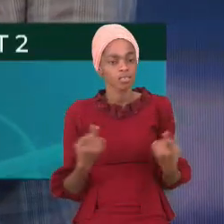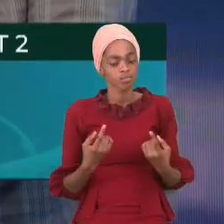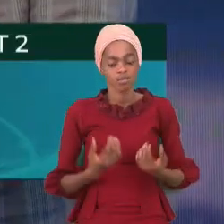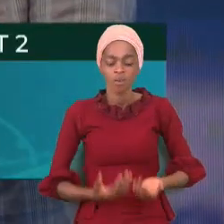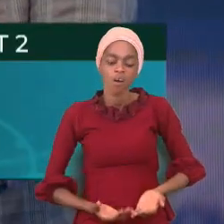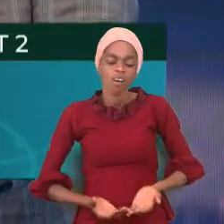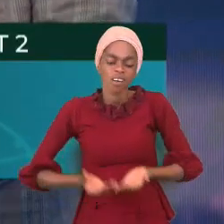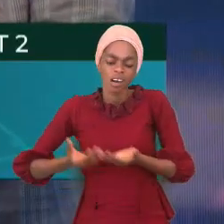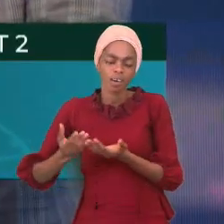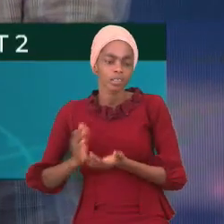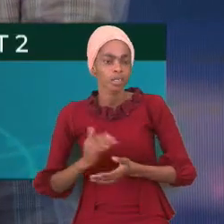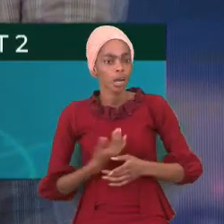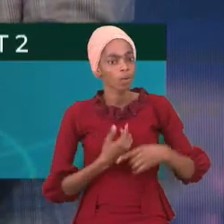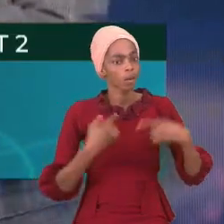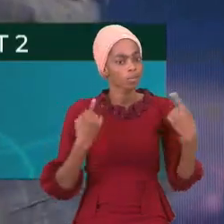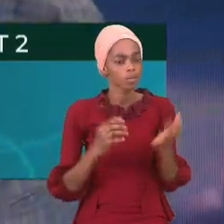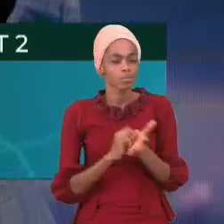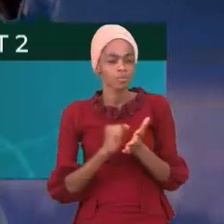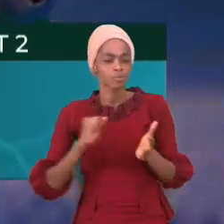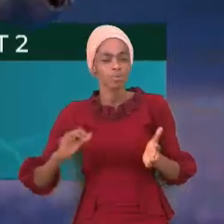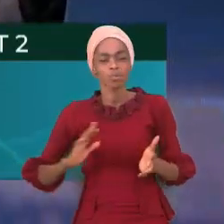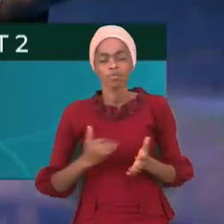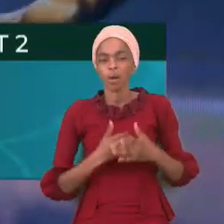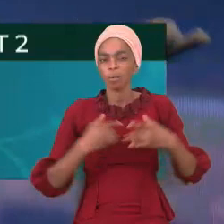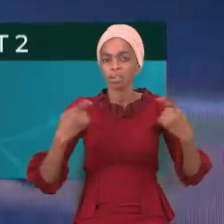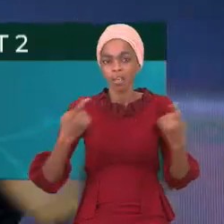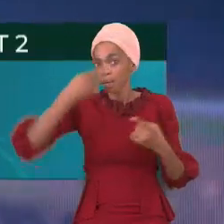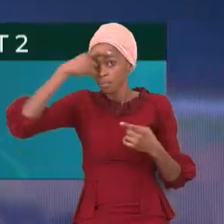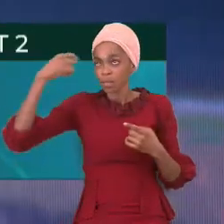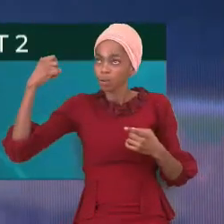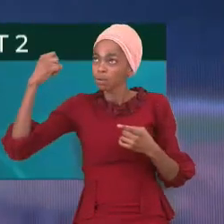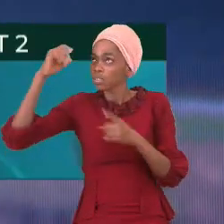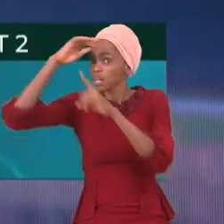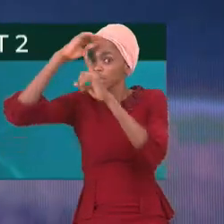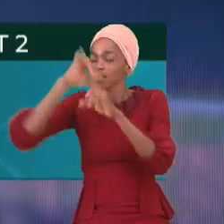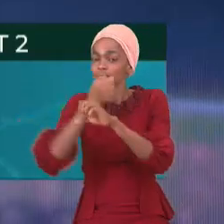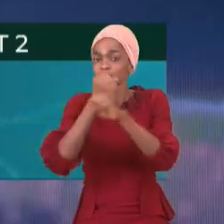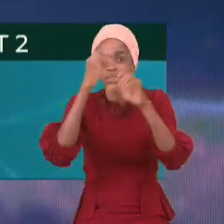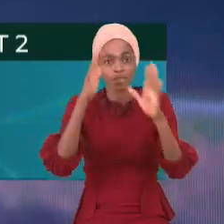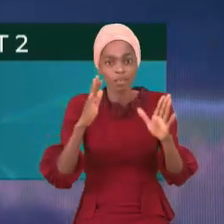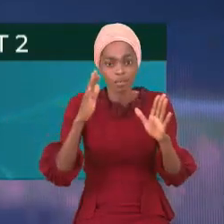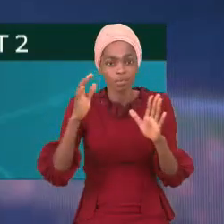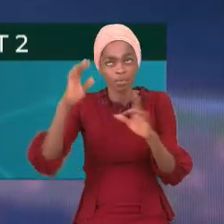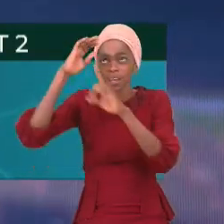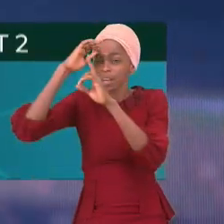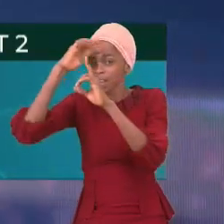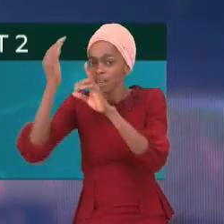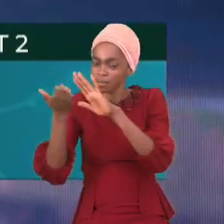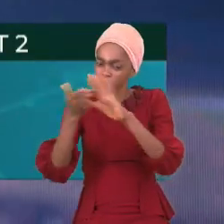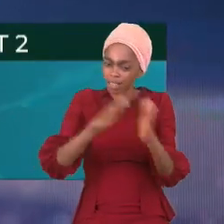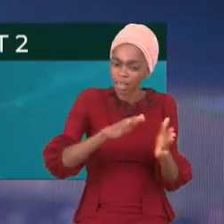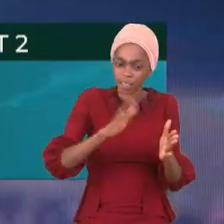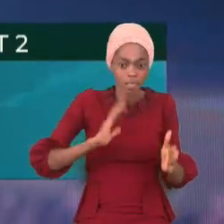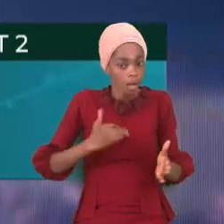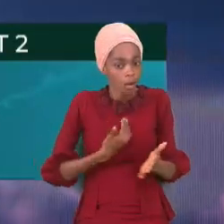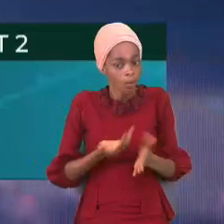our sins, removed our sin, because his Savior. He died the death you should have